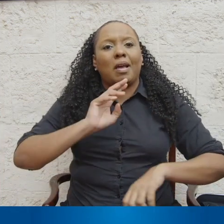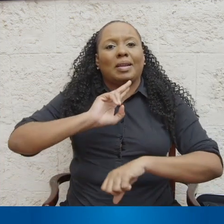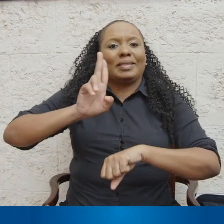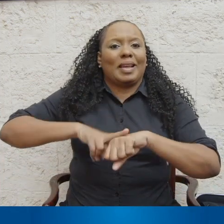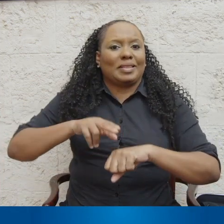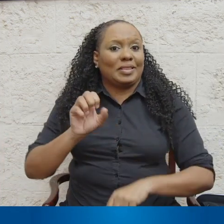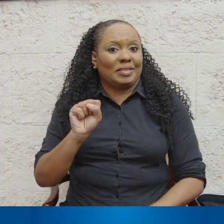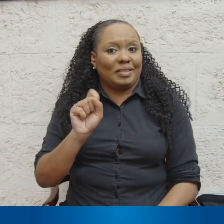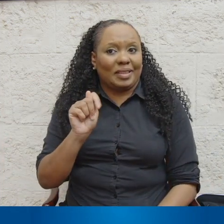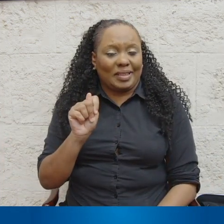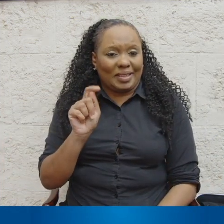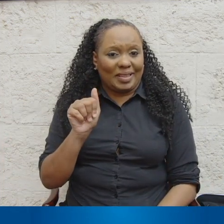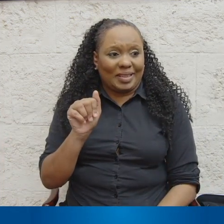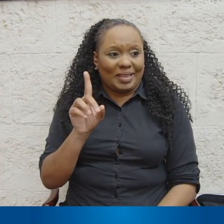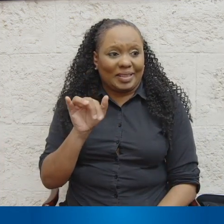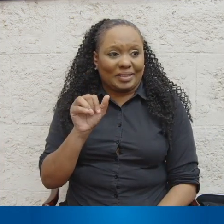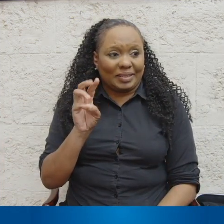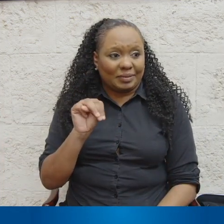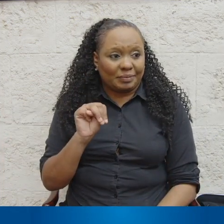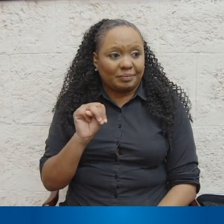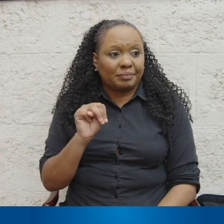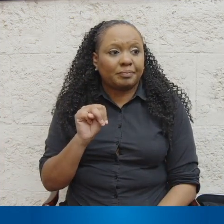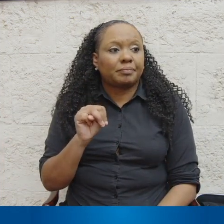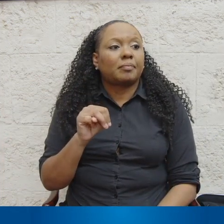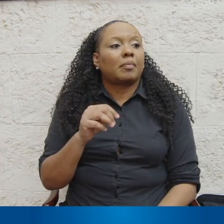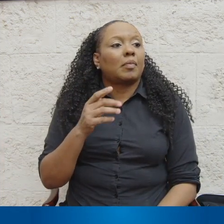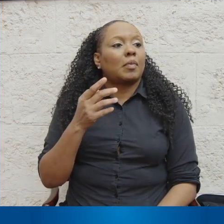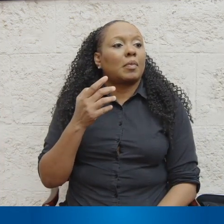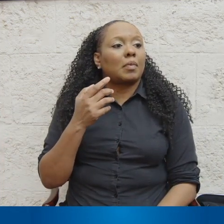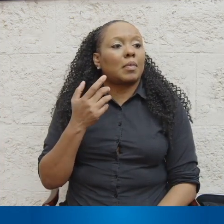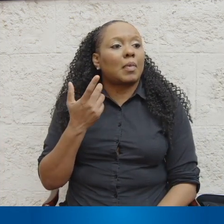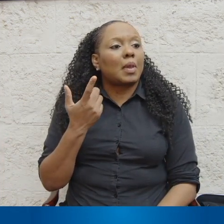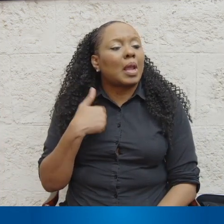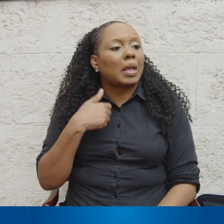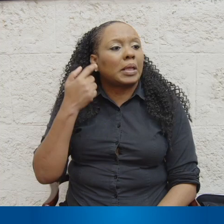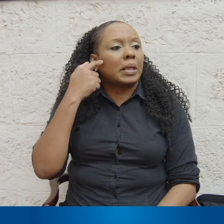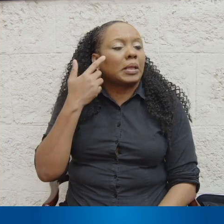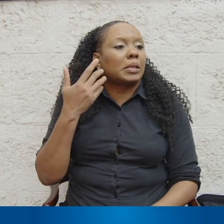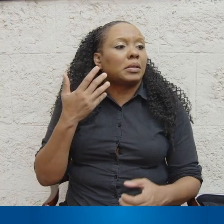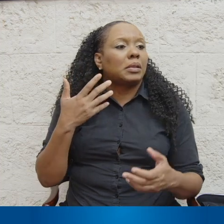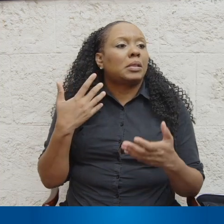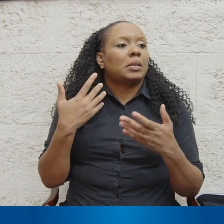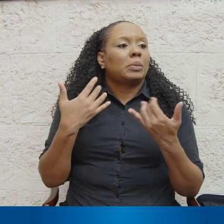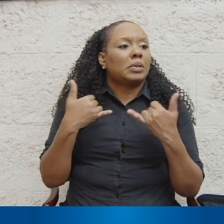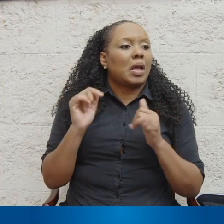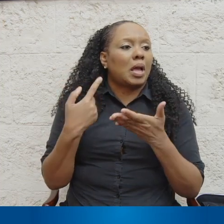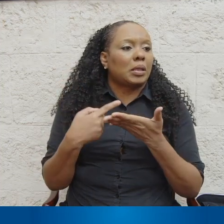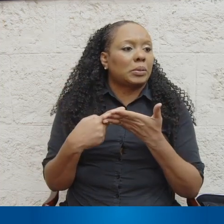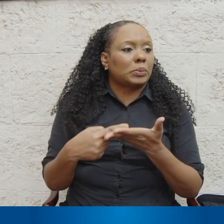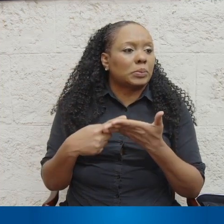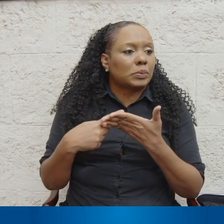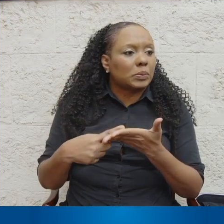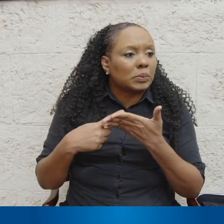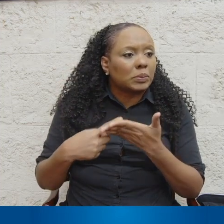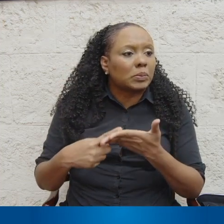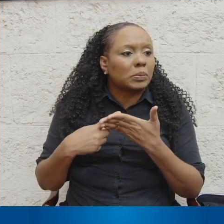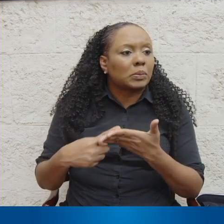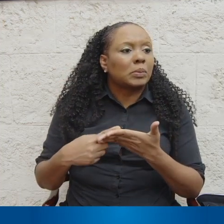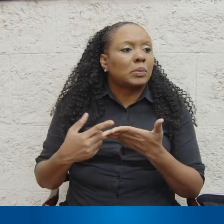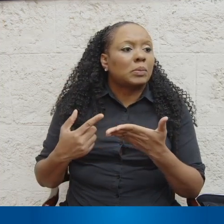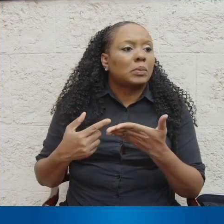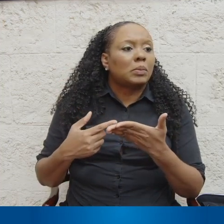going to sign off on the implementation phase of it now. But I would say that negotiations, as far as that is concerned, are in an advanced